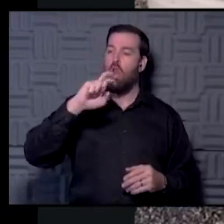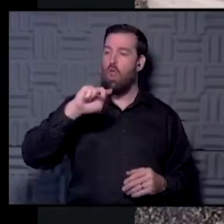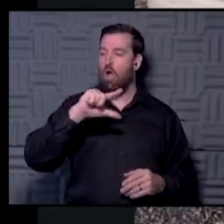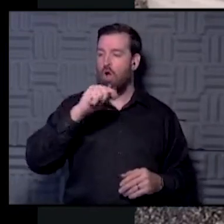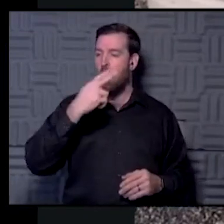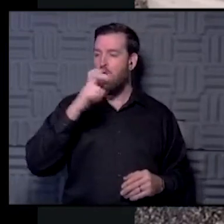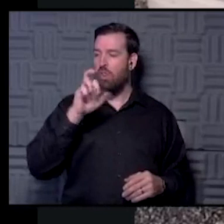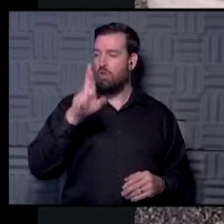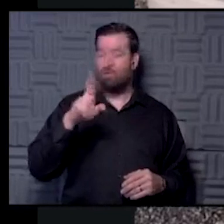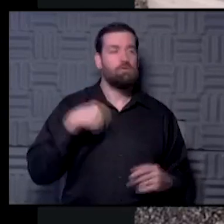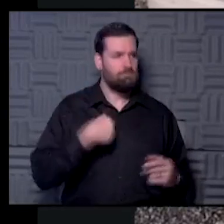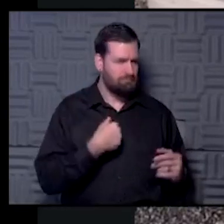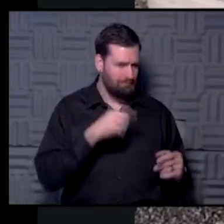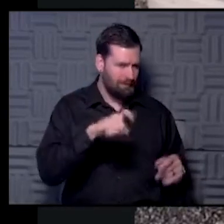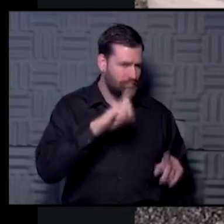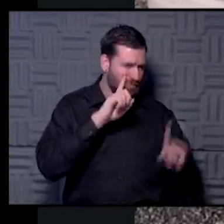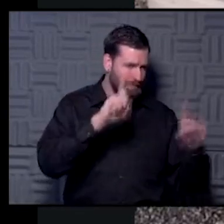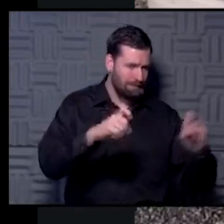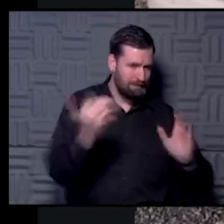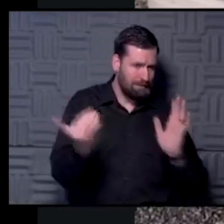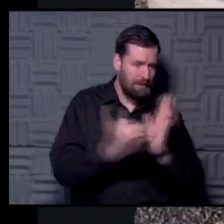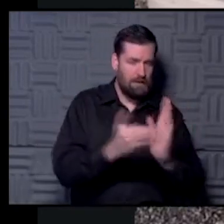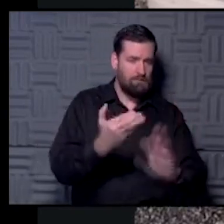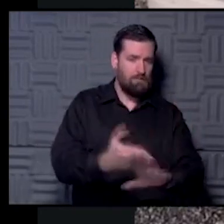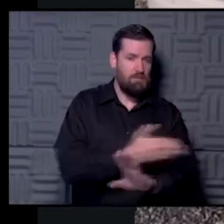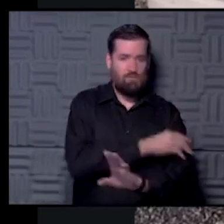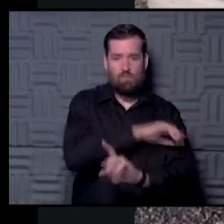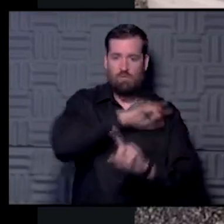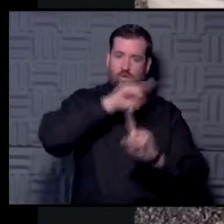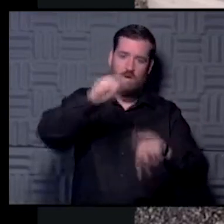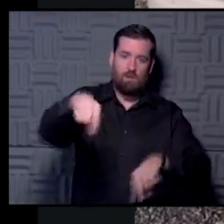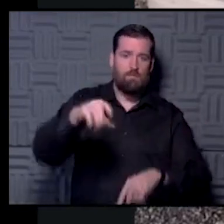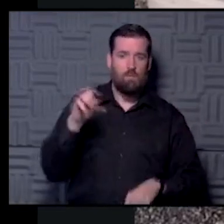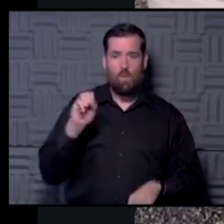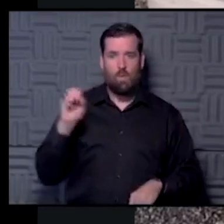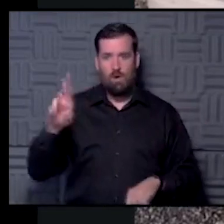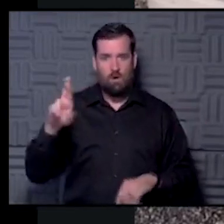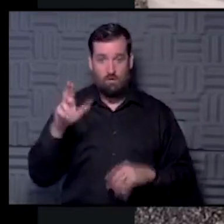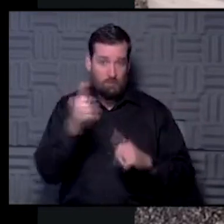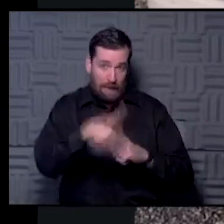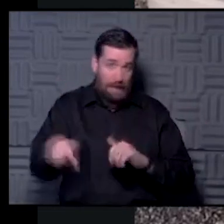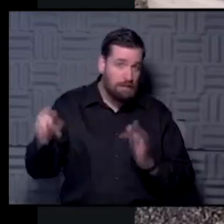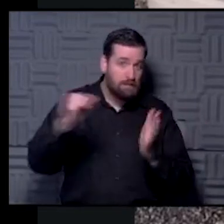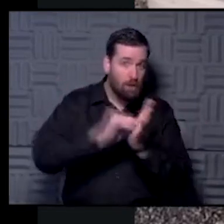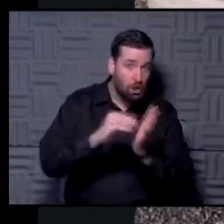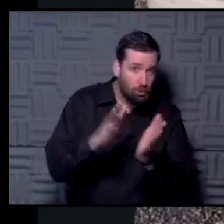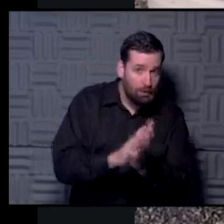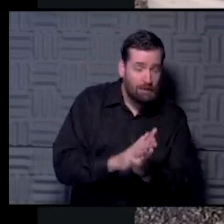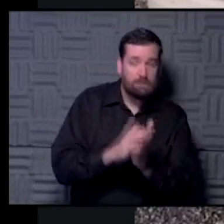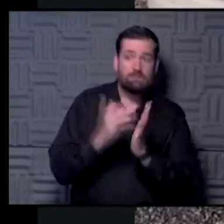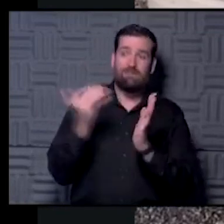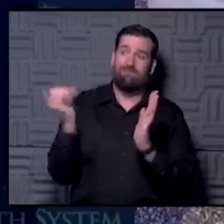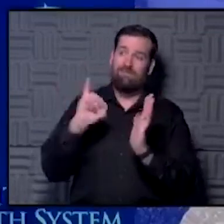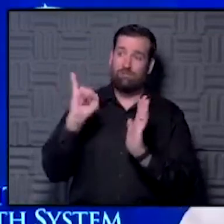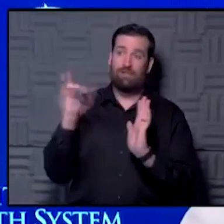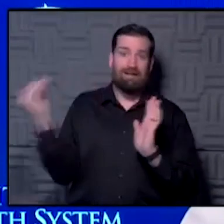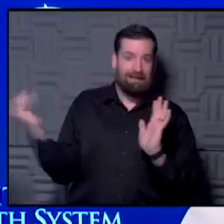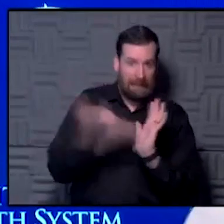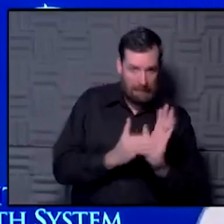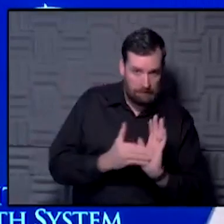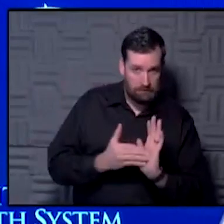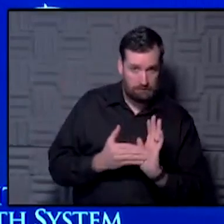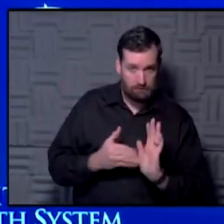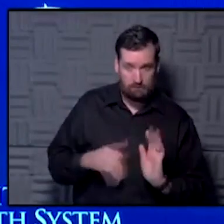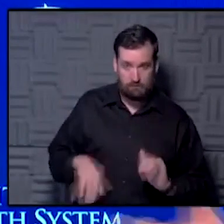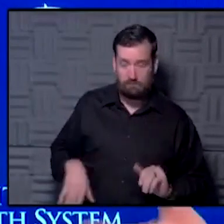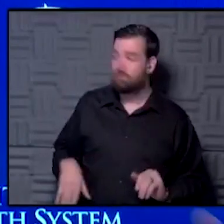long. He says, I have to retest before each visit to the OR. Are there any documented reinfections as of yet? Okay, that is a